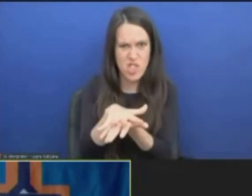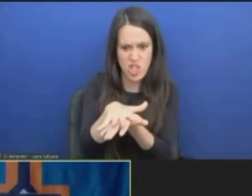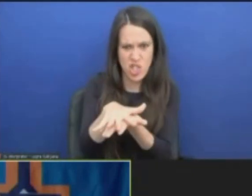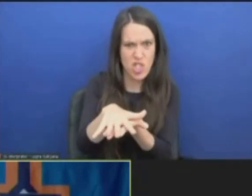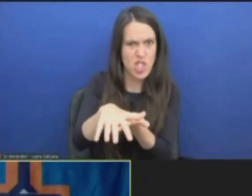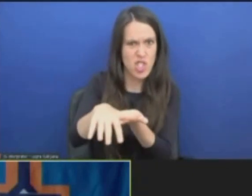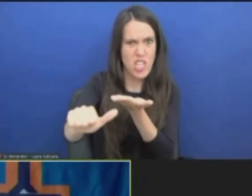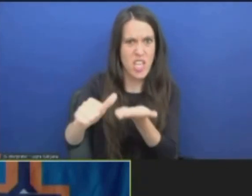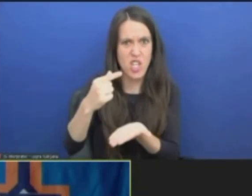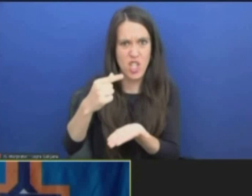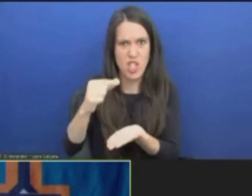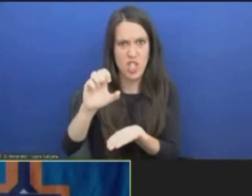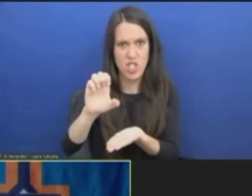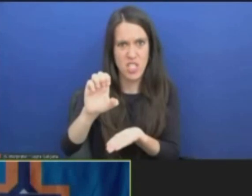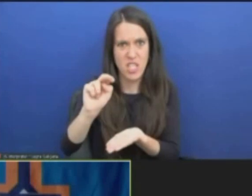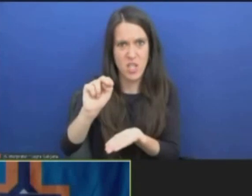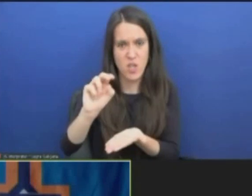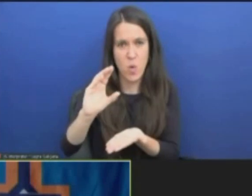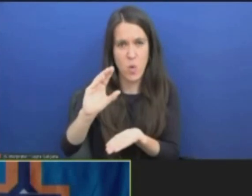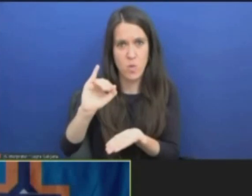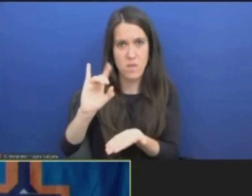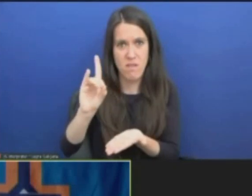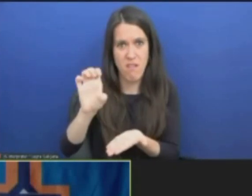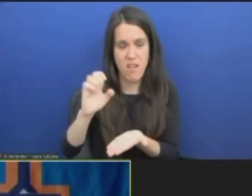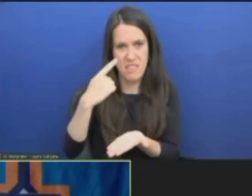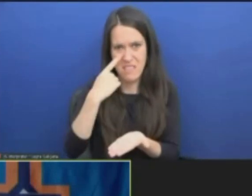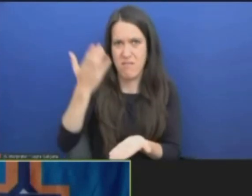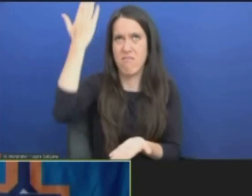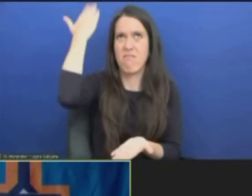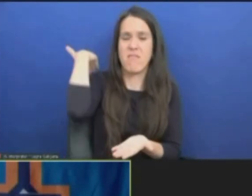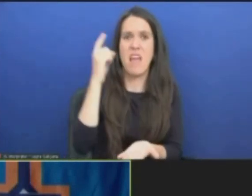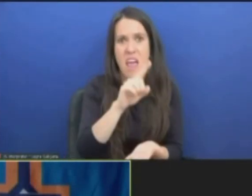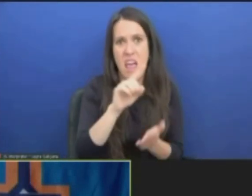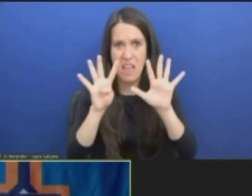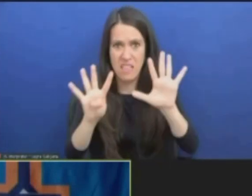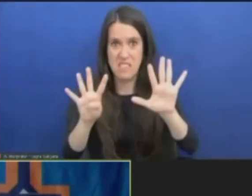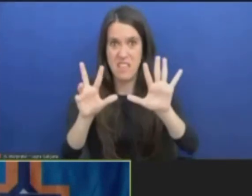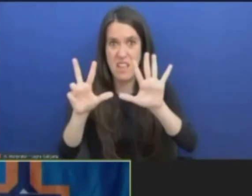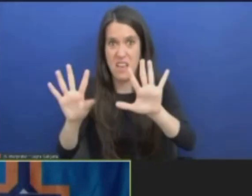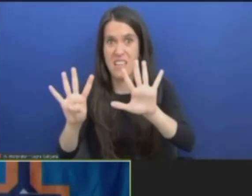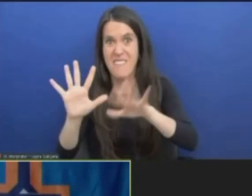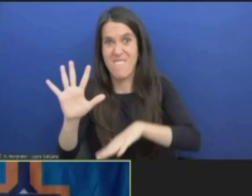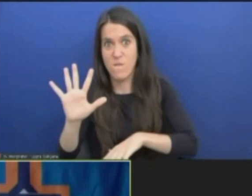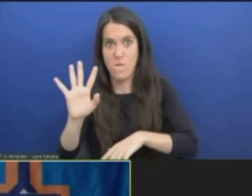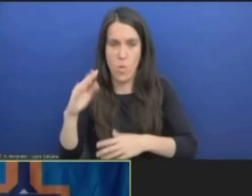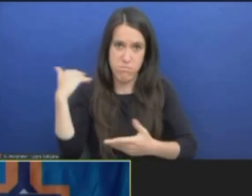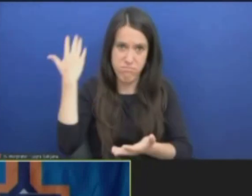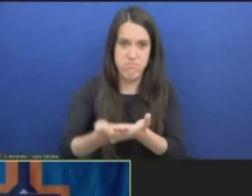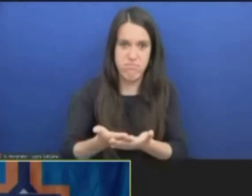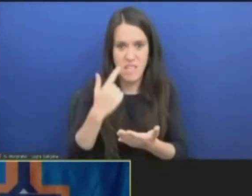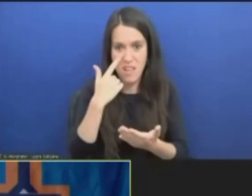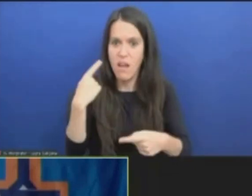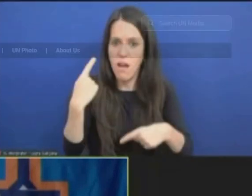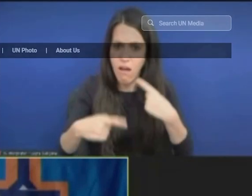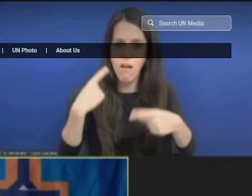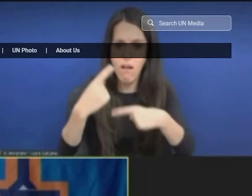Armenian population in Western Armenia since 1894 have not ended yet. Artsakh is part of this under